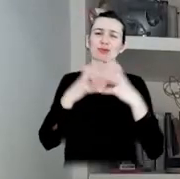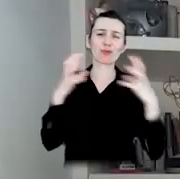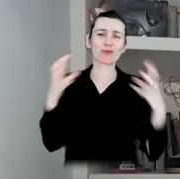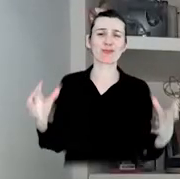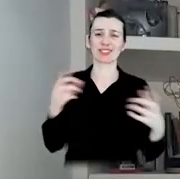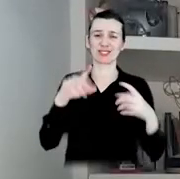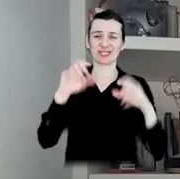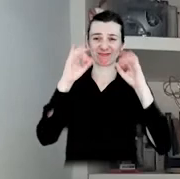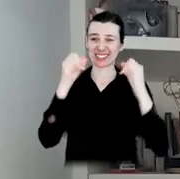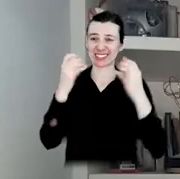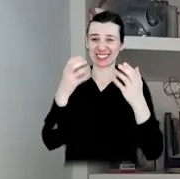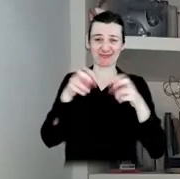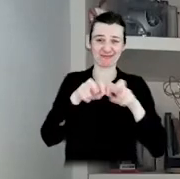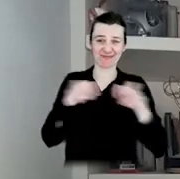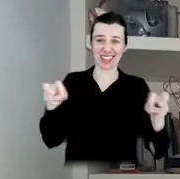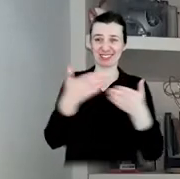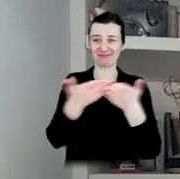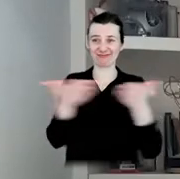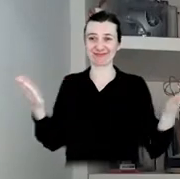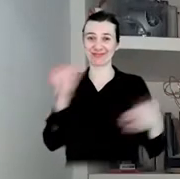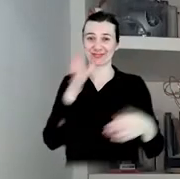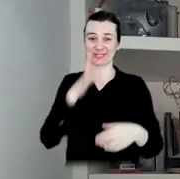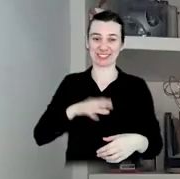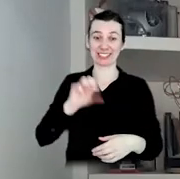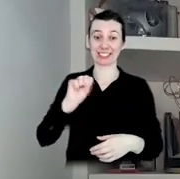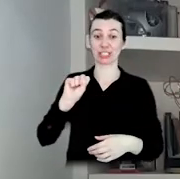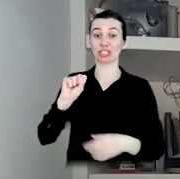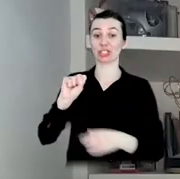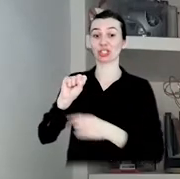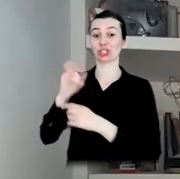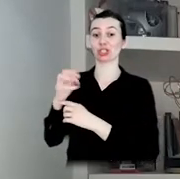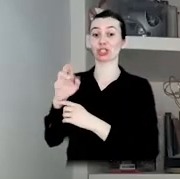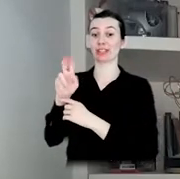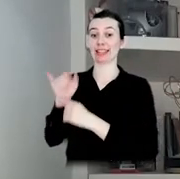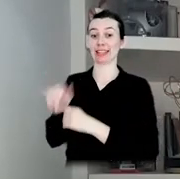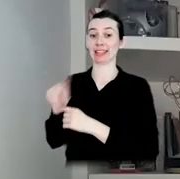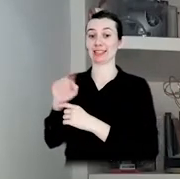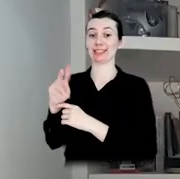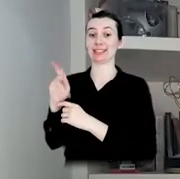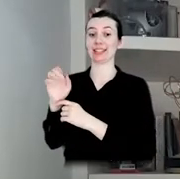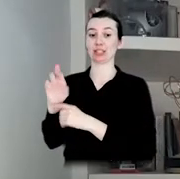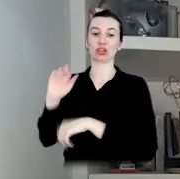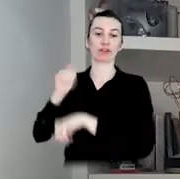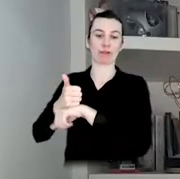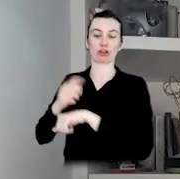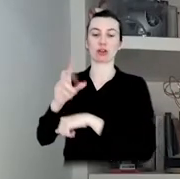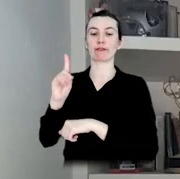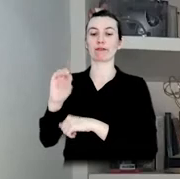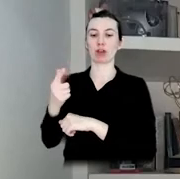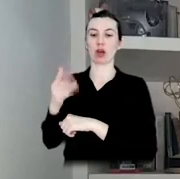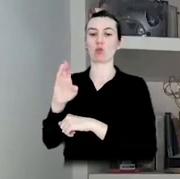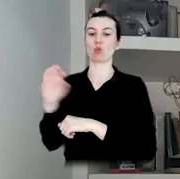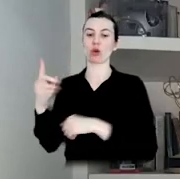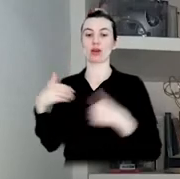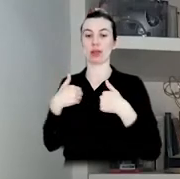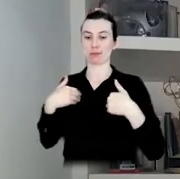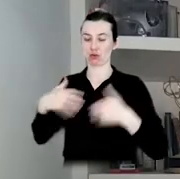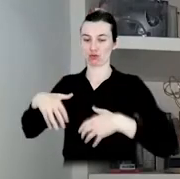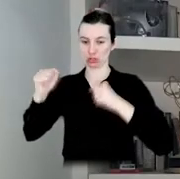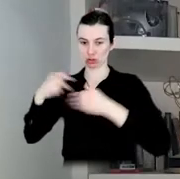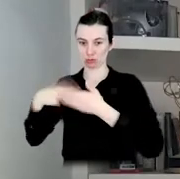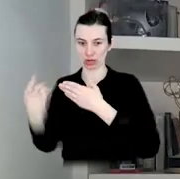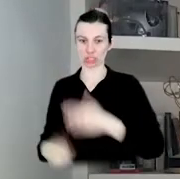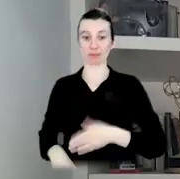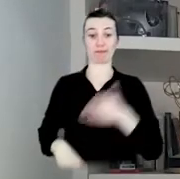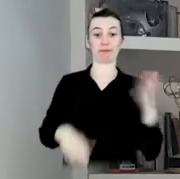amazing panel of women. Shirley Zendler, she is the founder of Dogwood Animal Rescue Project, Lynette Lyon, Outreach